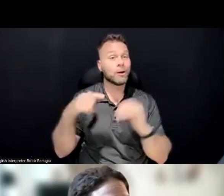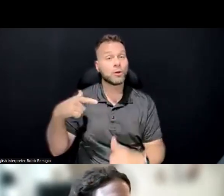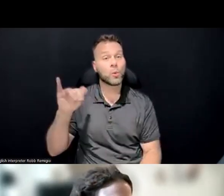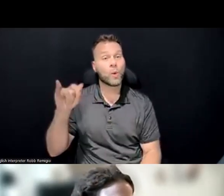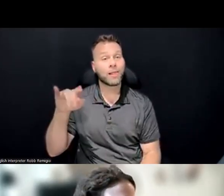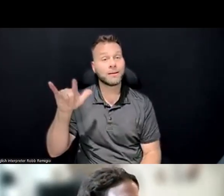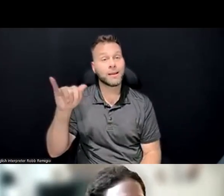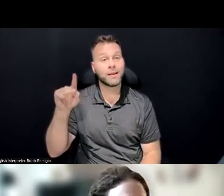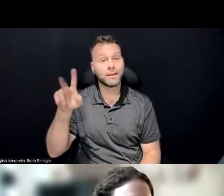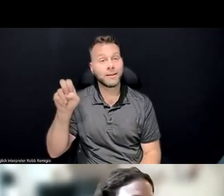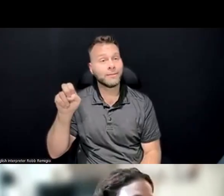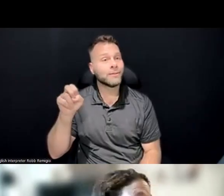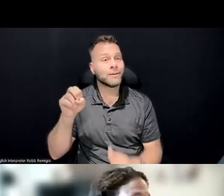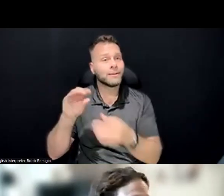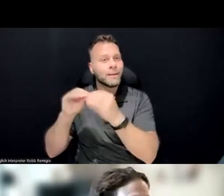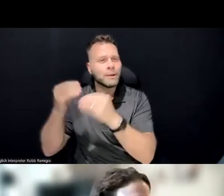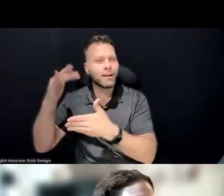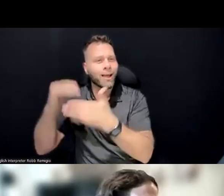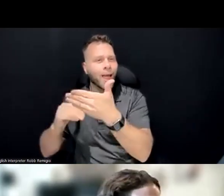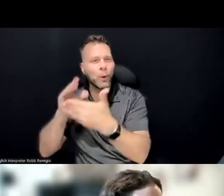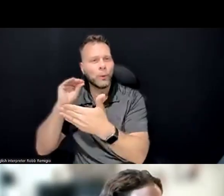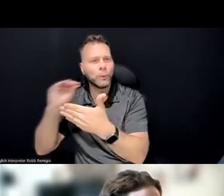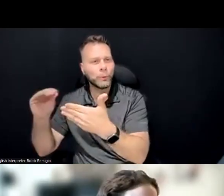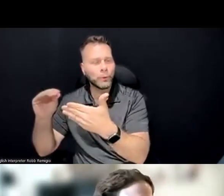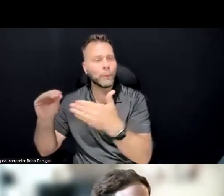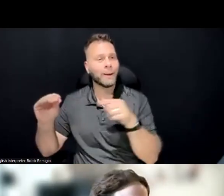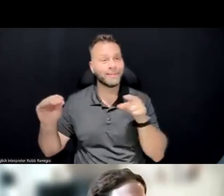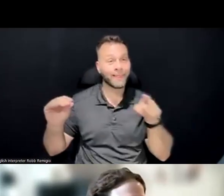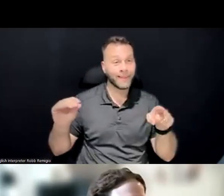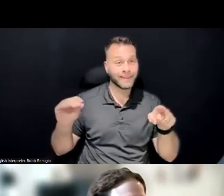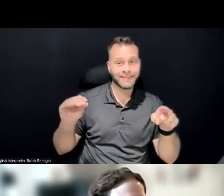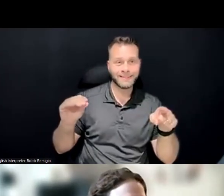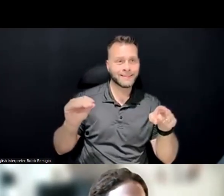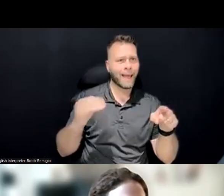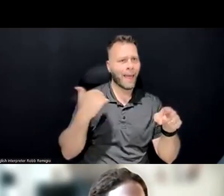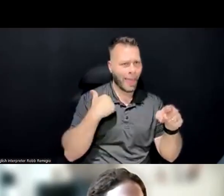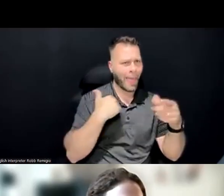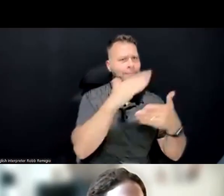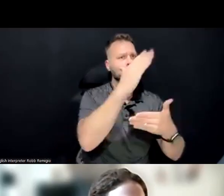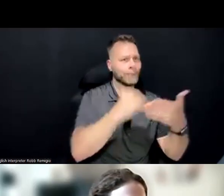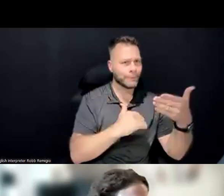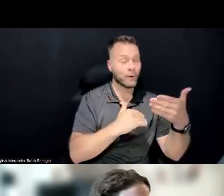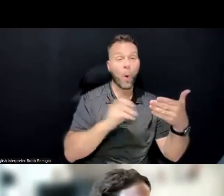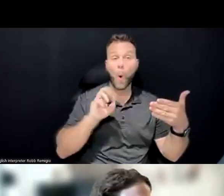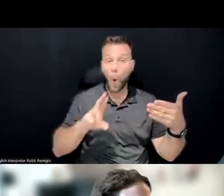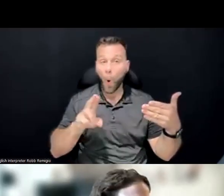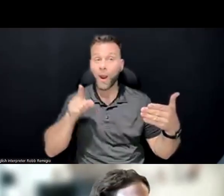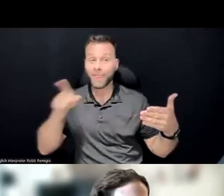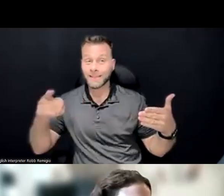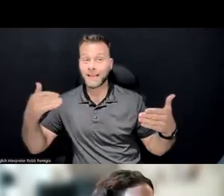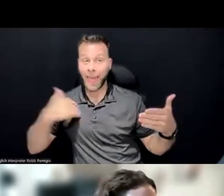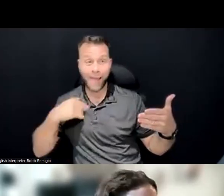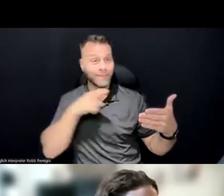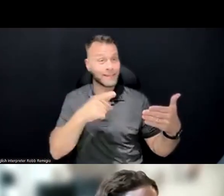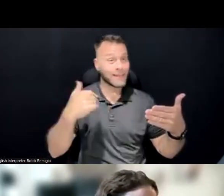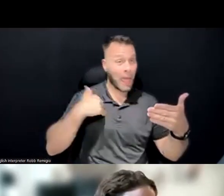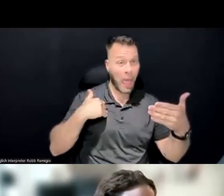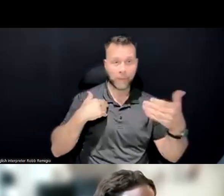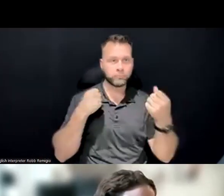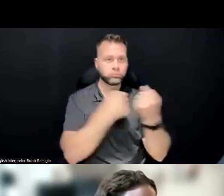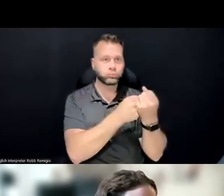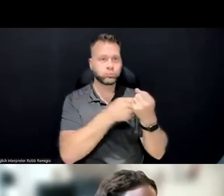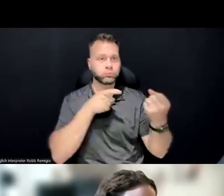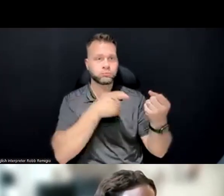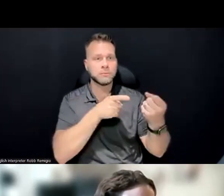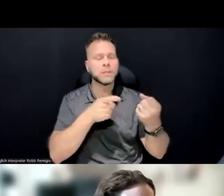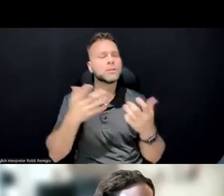data? Or is the survey data affirming the qualitative data? So we kind of looked at the survey findings and had some guiding questions